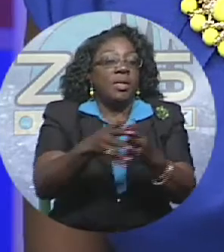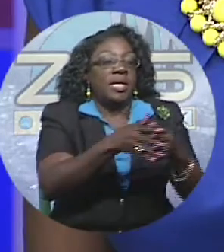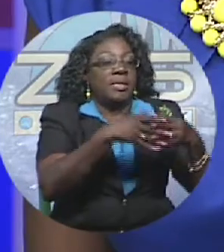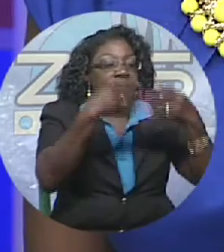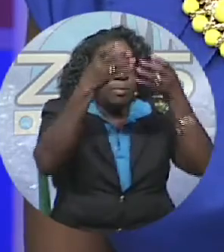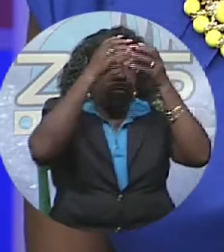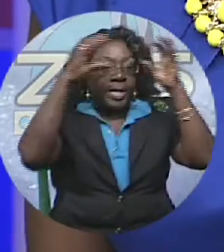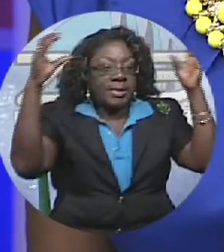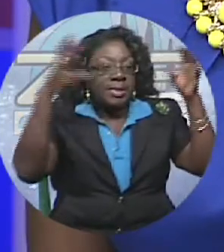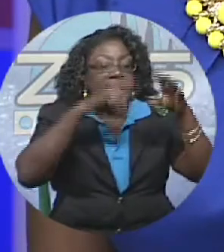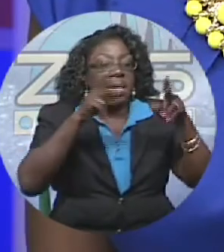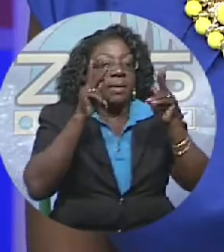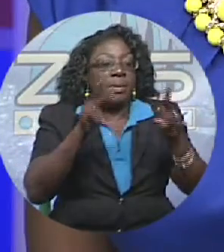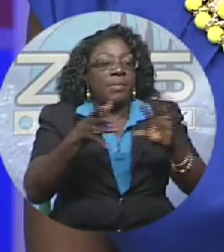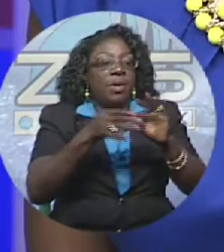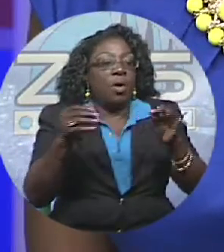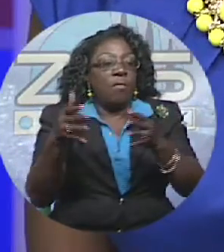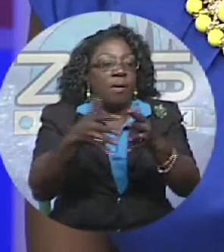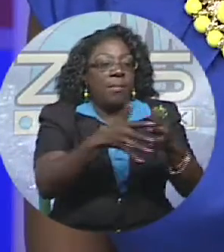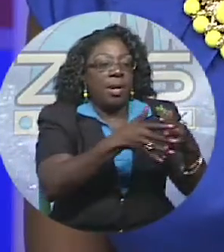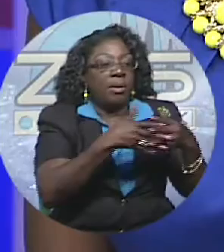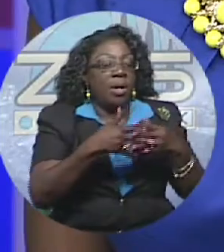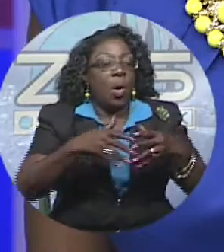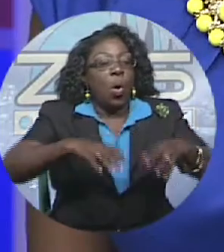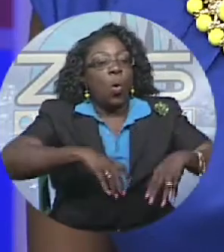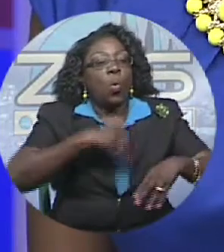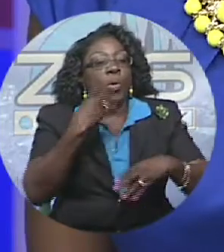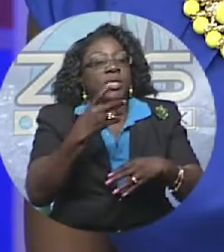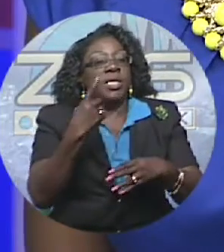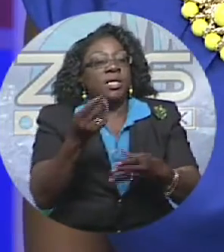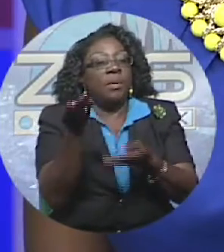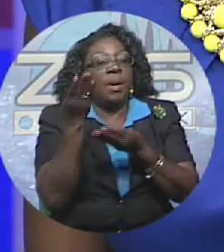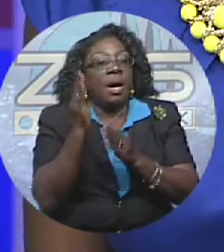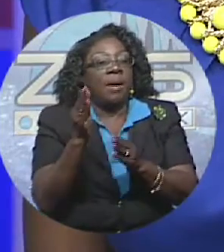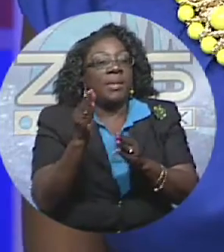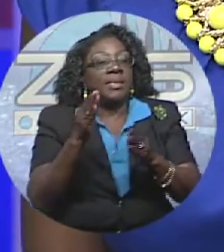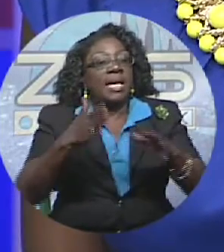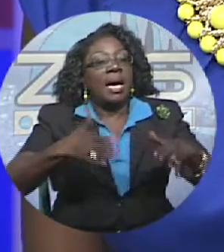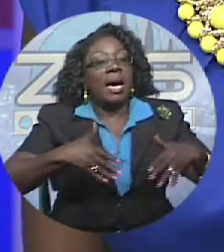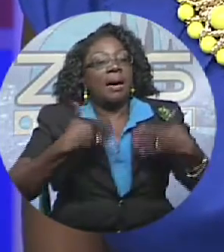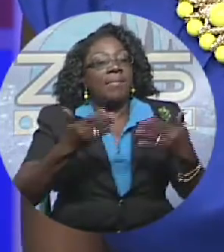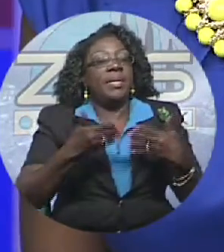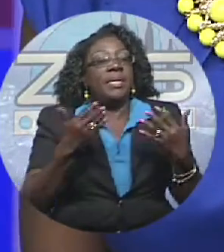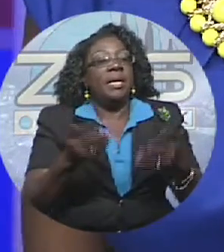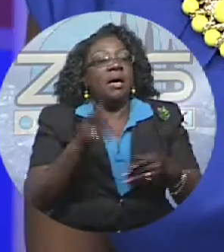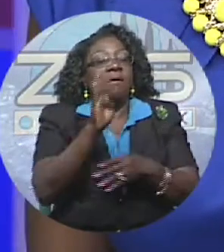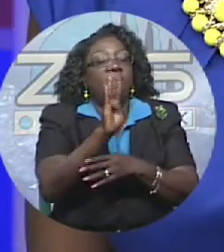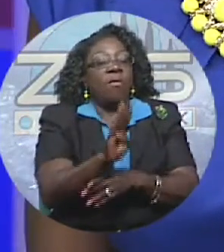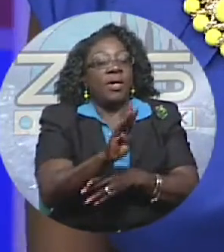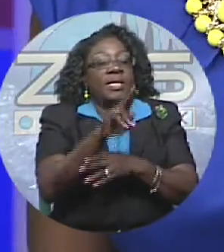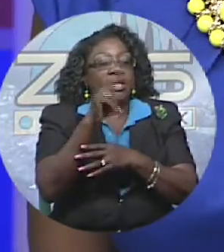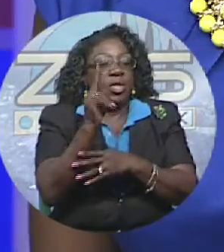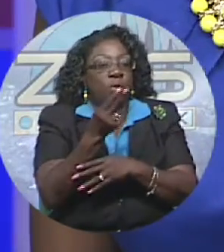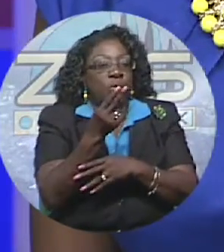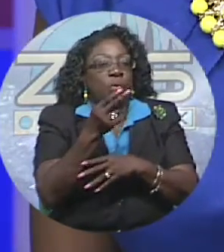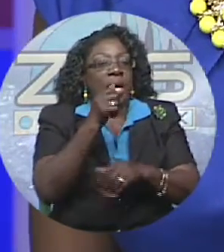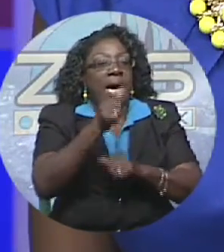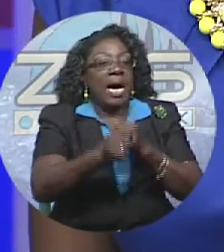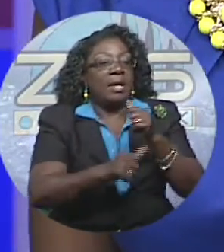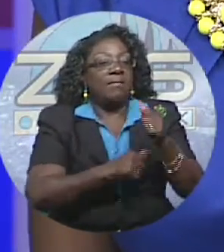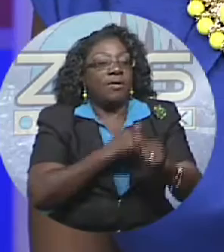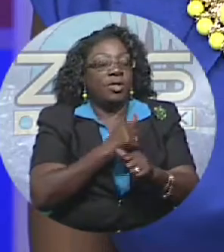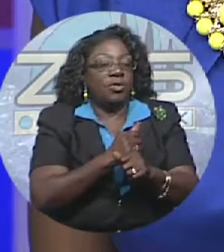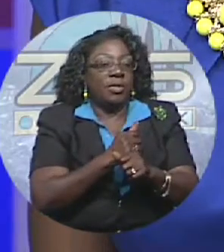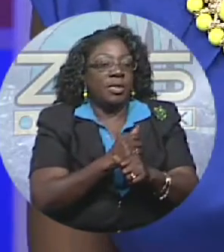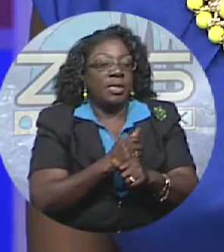Obama and the people of the United States wishing the Bahamas a happy 42nd independence anniversary. U.S. Secretary of State John Kerry